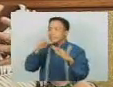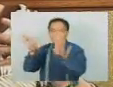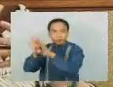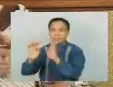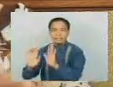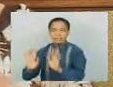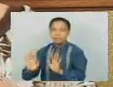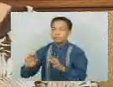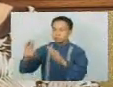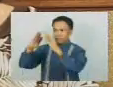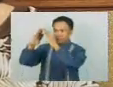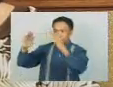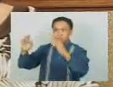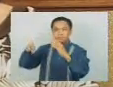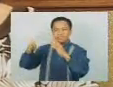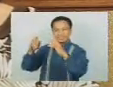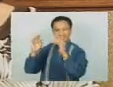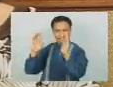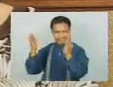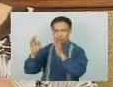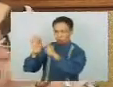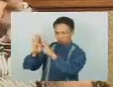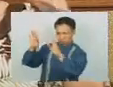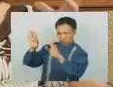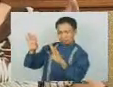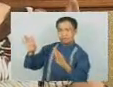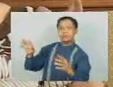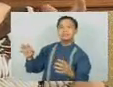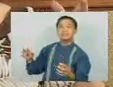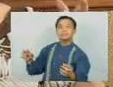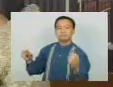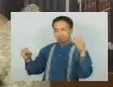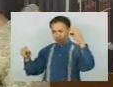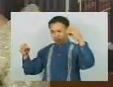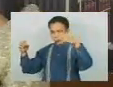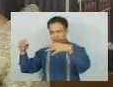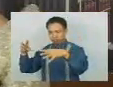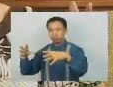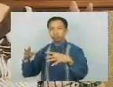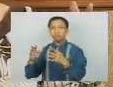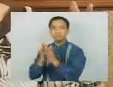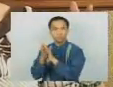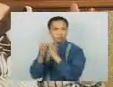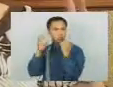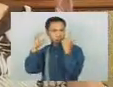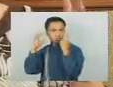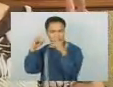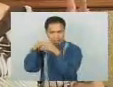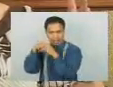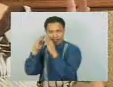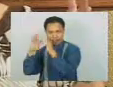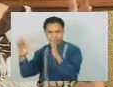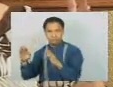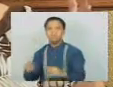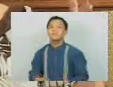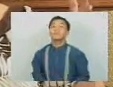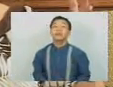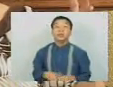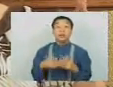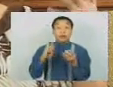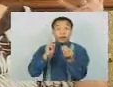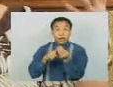have our own. So it's like wellness, di ba? Yeah. Dapat lahat kasi yun, consider natin eh. Yes. Eh nandito pa rin tayo